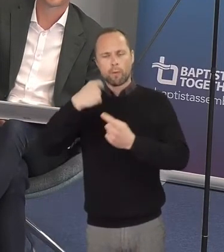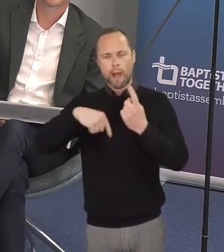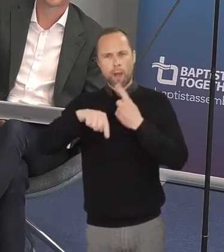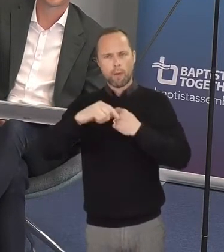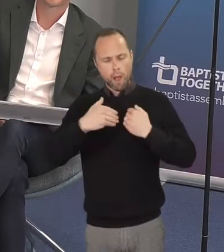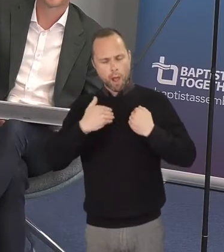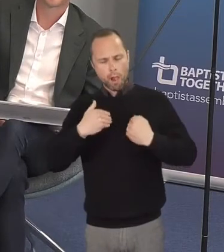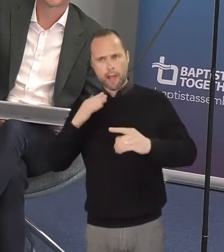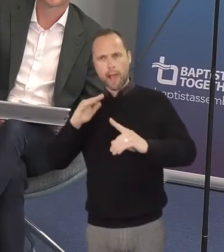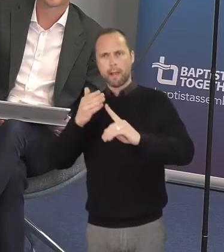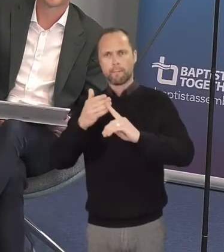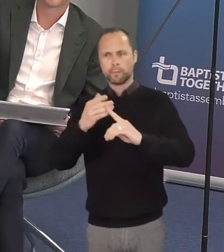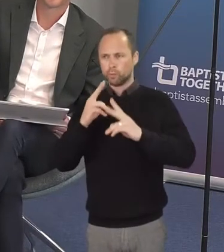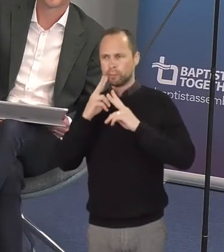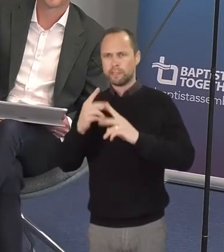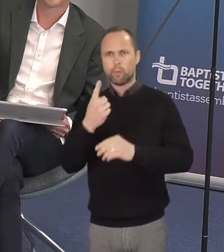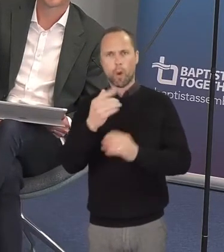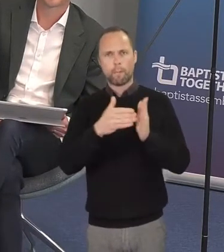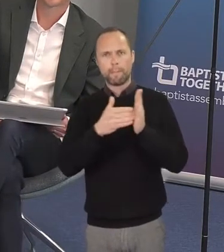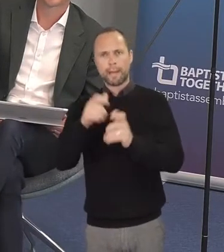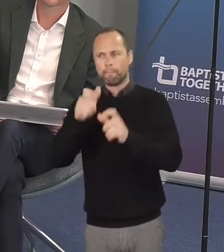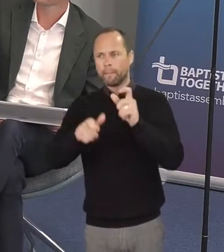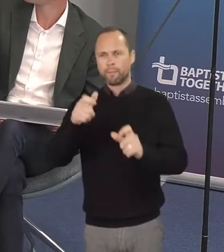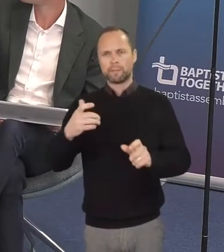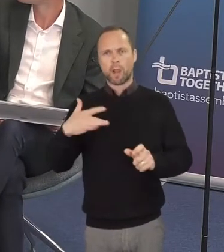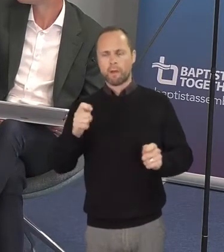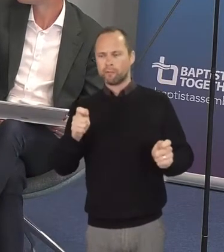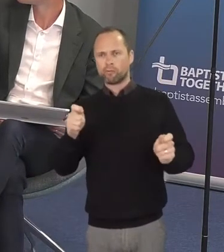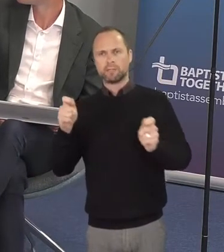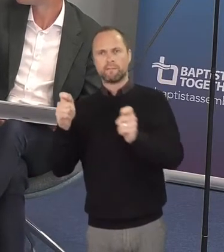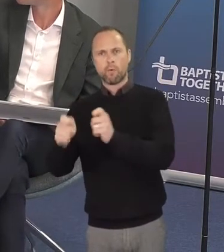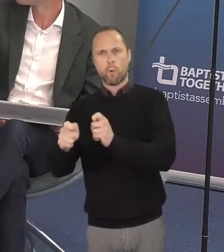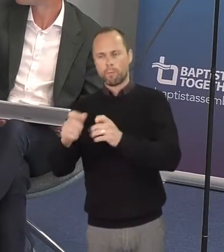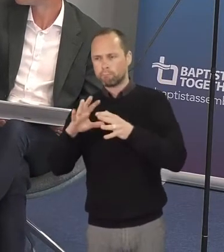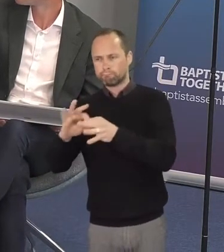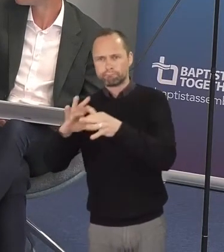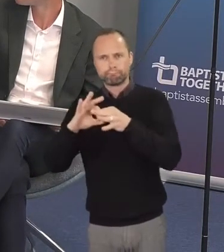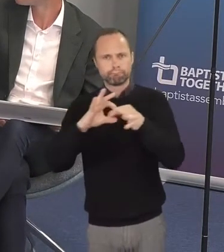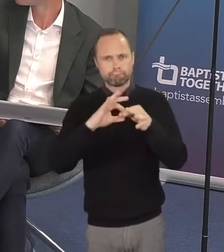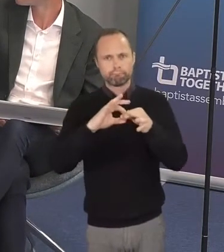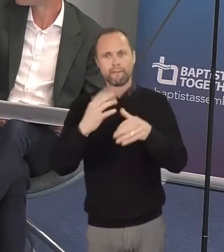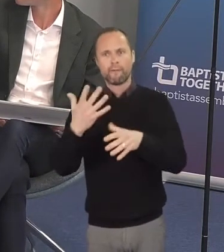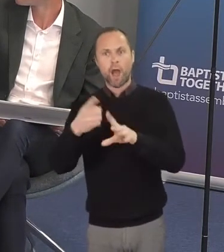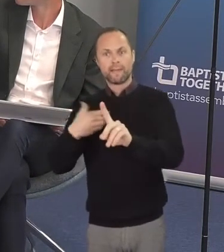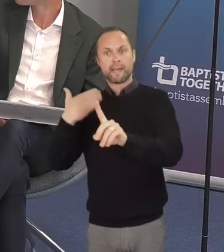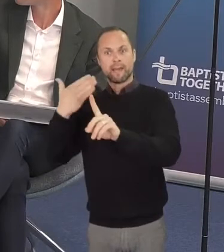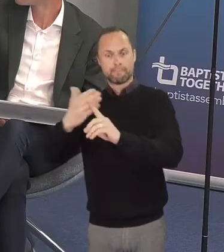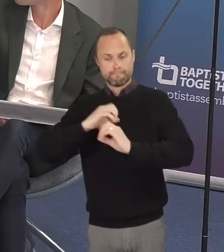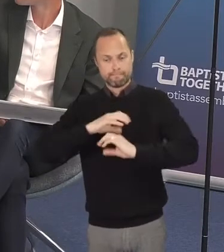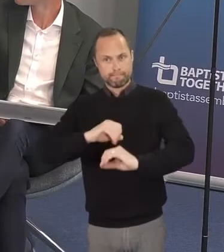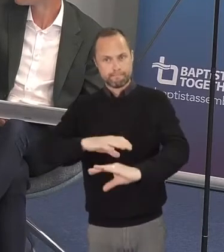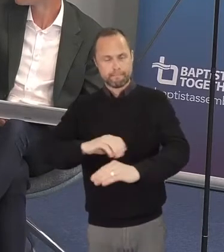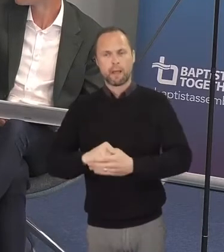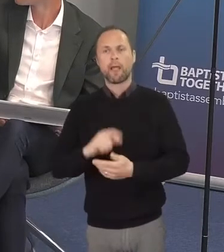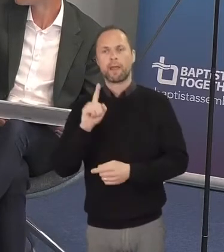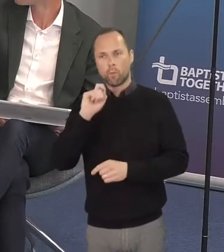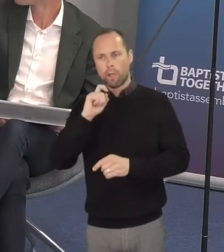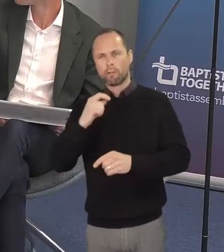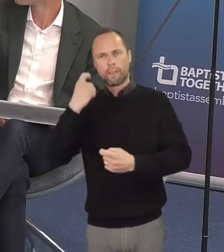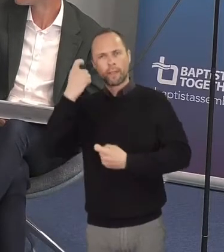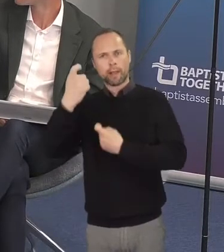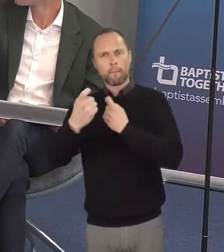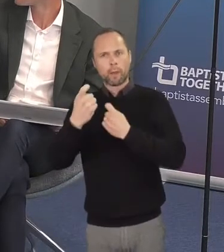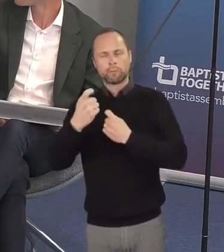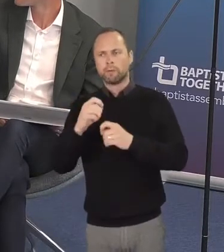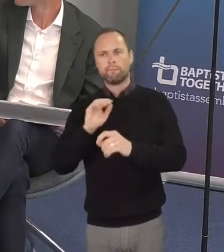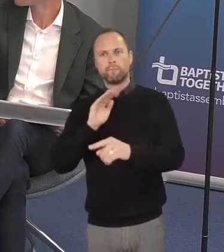see 1 million people's lives transformed over the last 5 years. And then we're going to flick forward, and our General Director Kang-San will